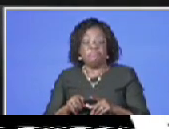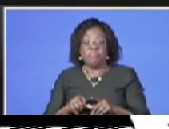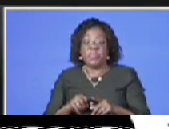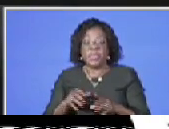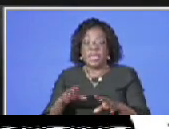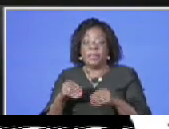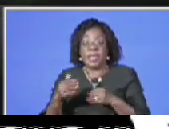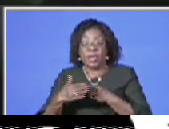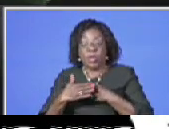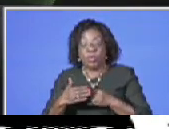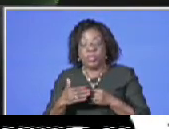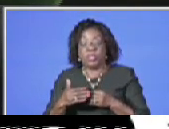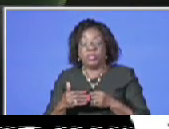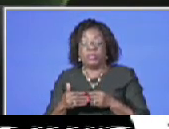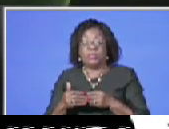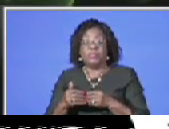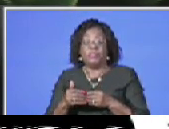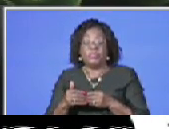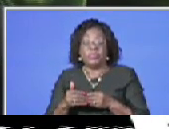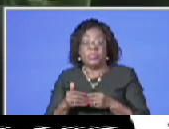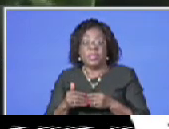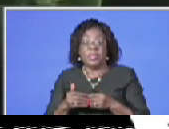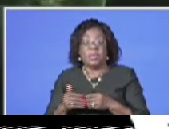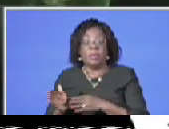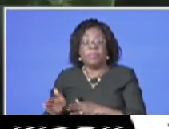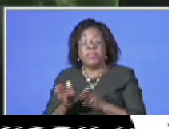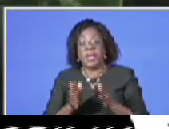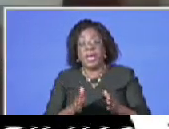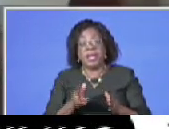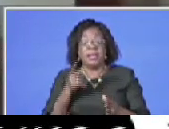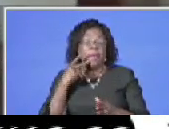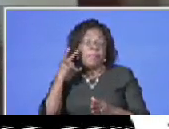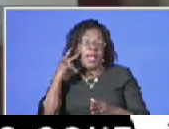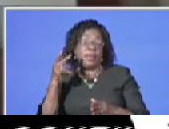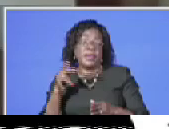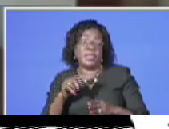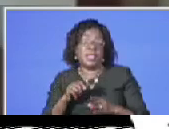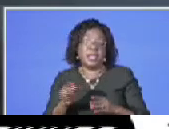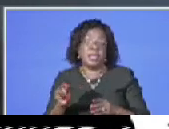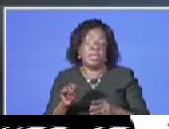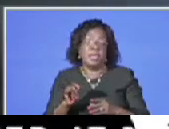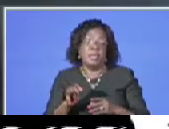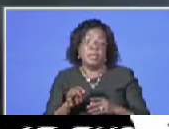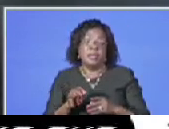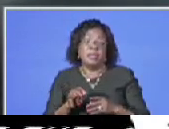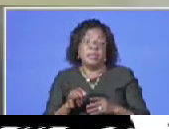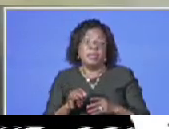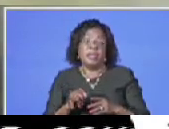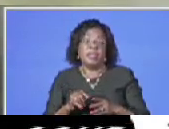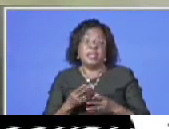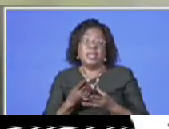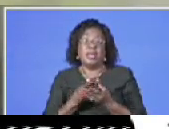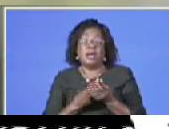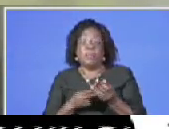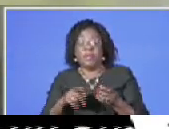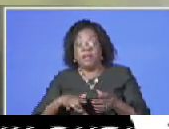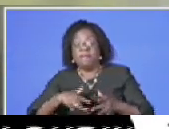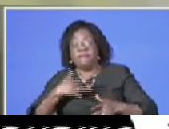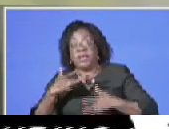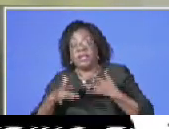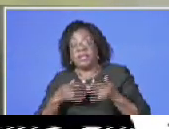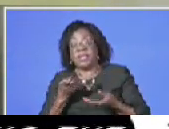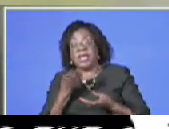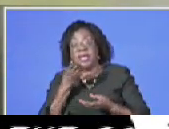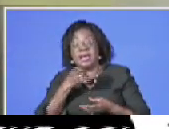quarters. But certainly, Planned Parenthood is usually preferred. And if a couple feels that they're